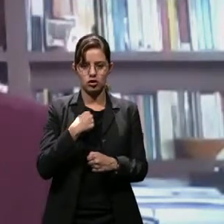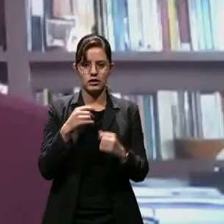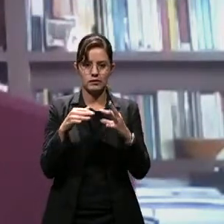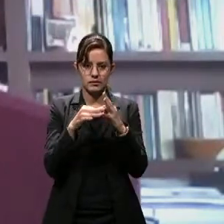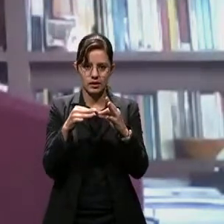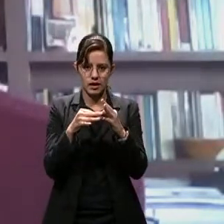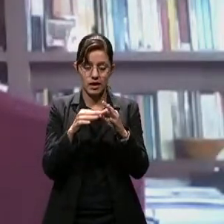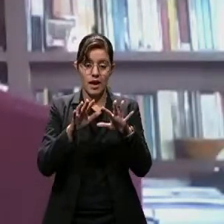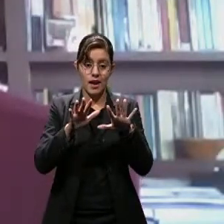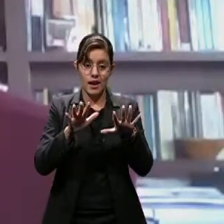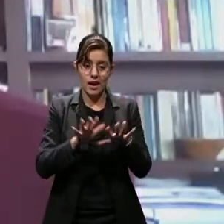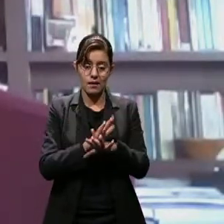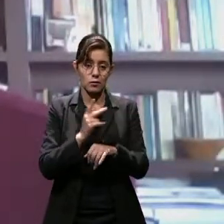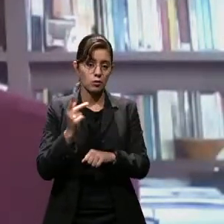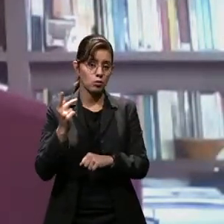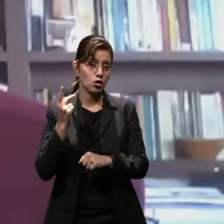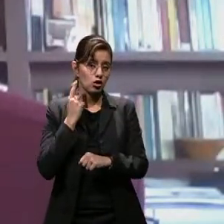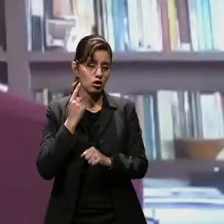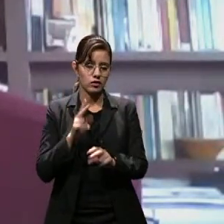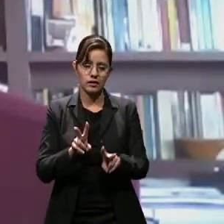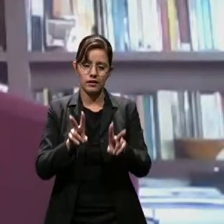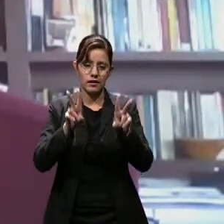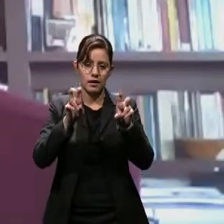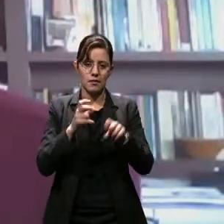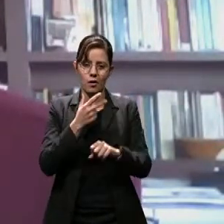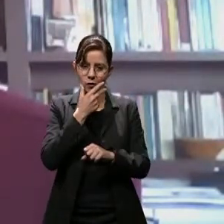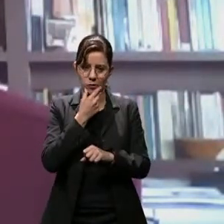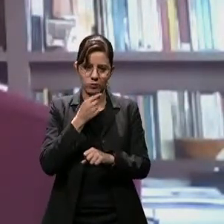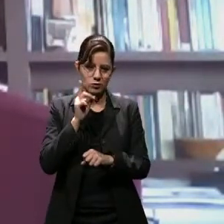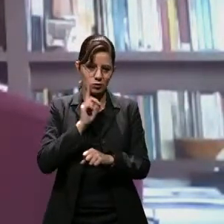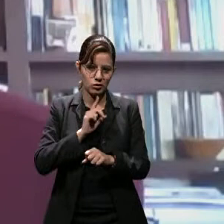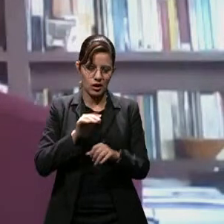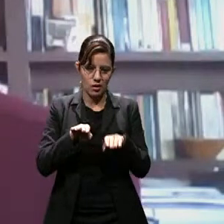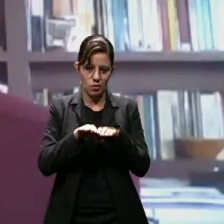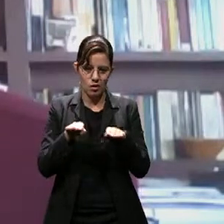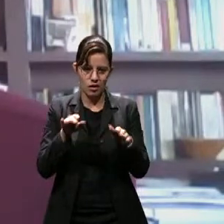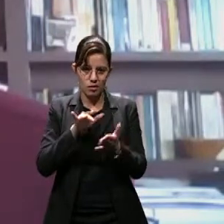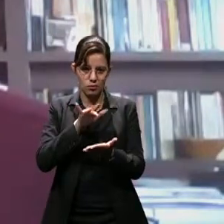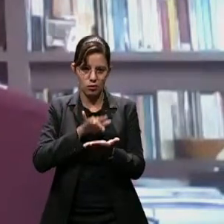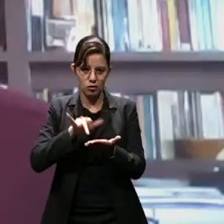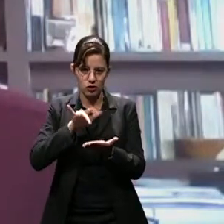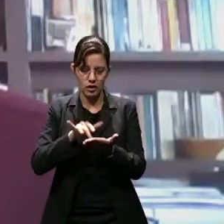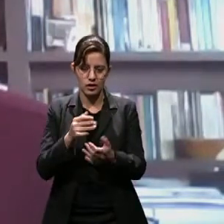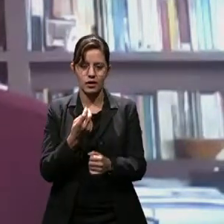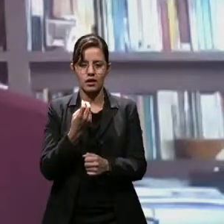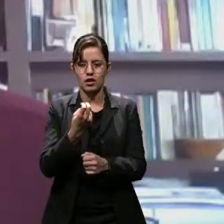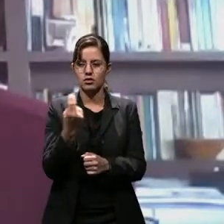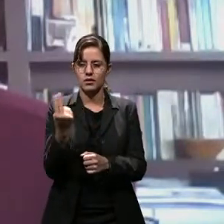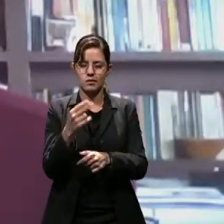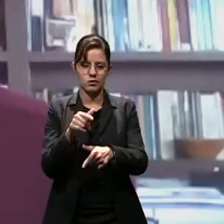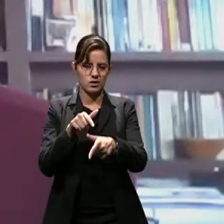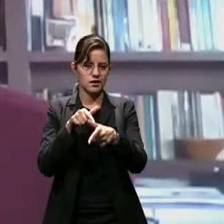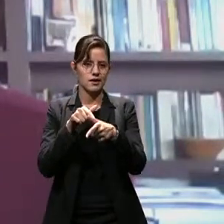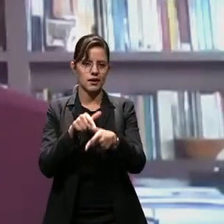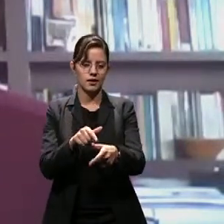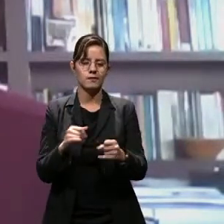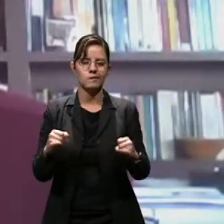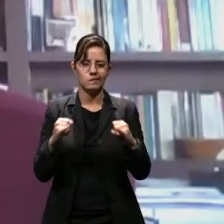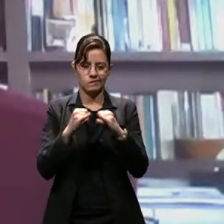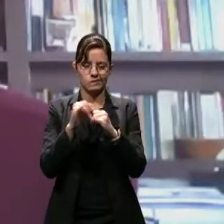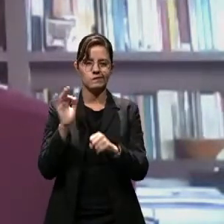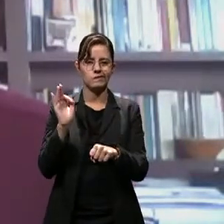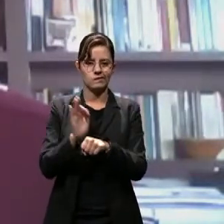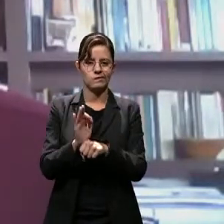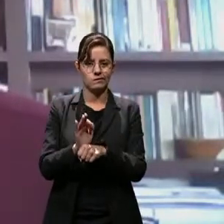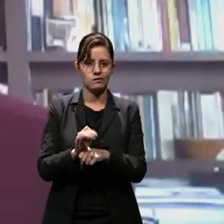political changes that are gender-based need political willingness and a true institutional